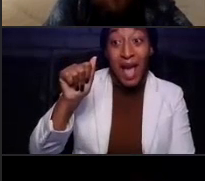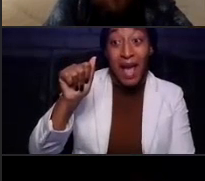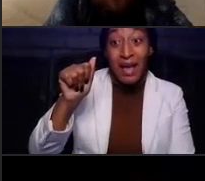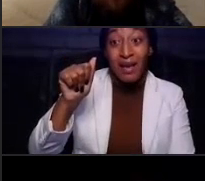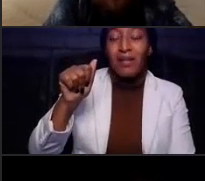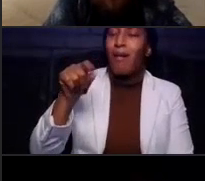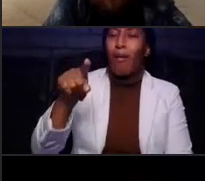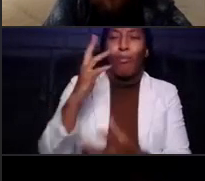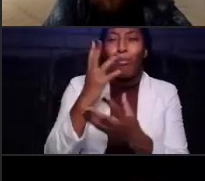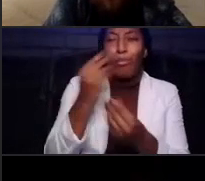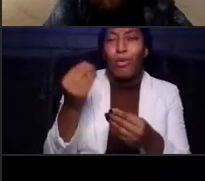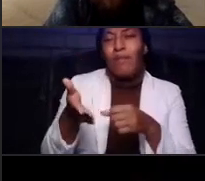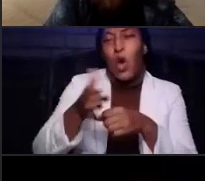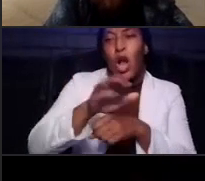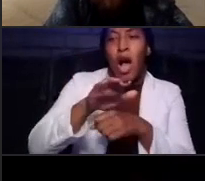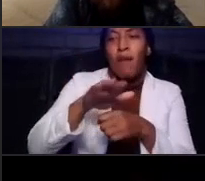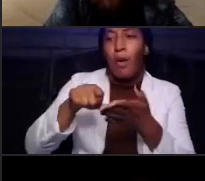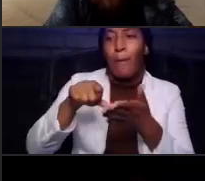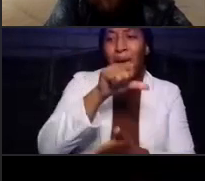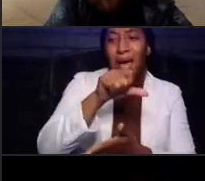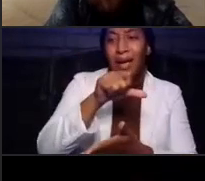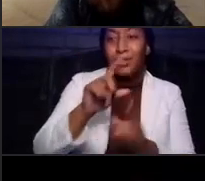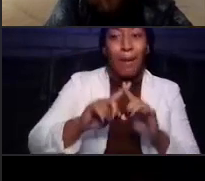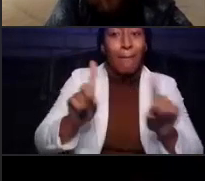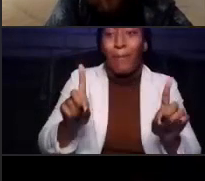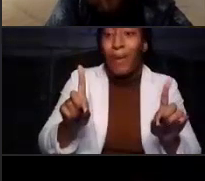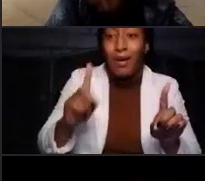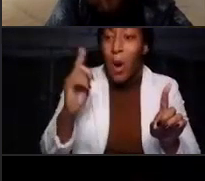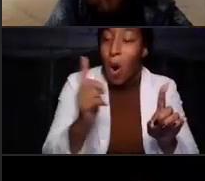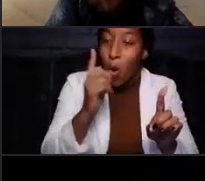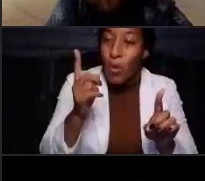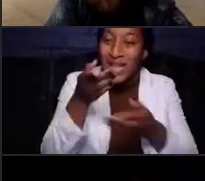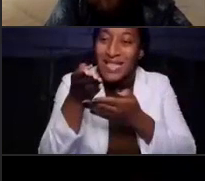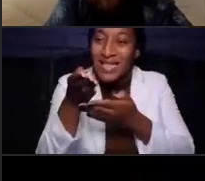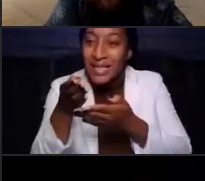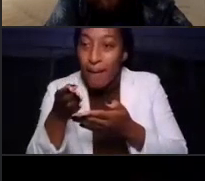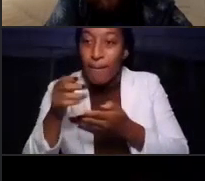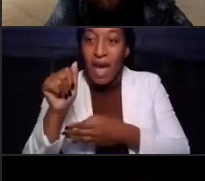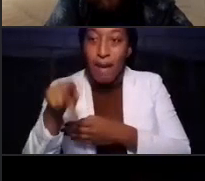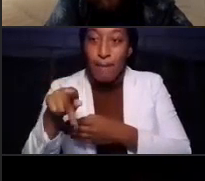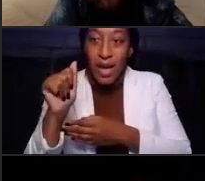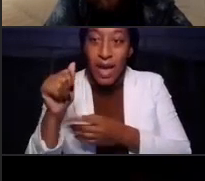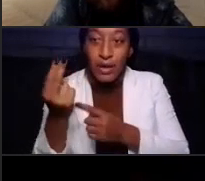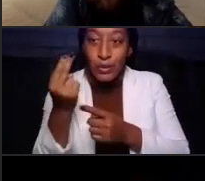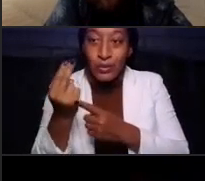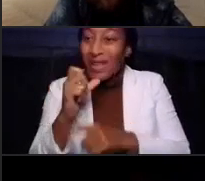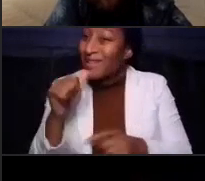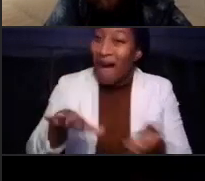are only using portions of APA and not the full APA.